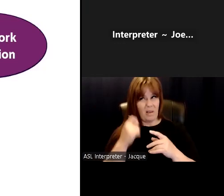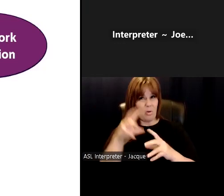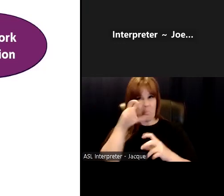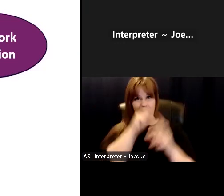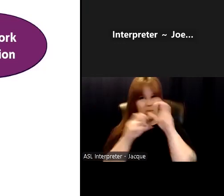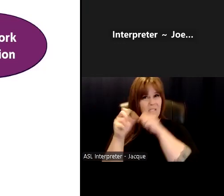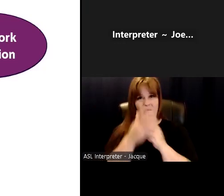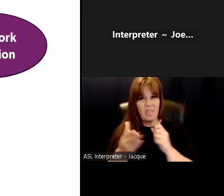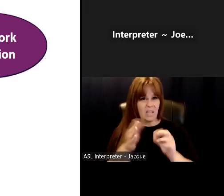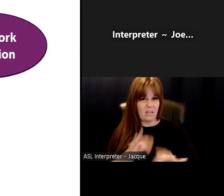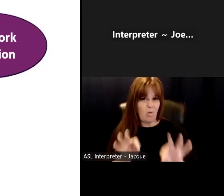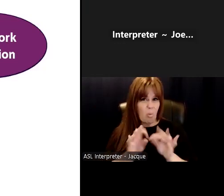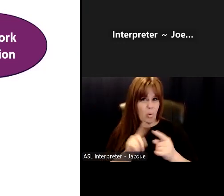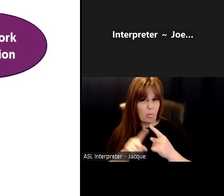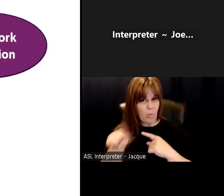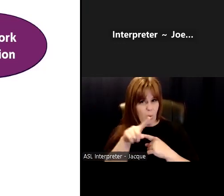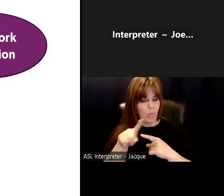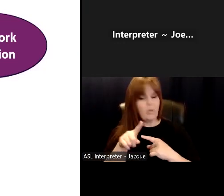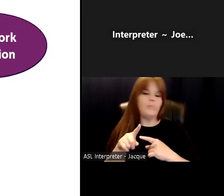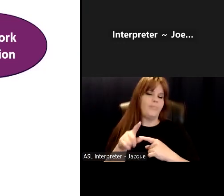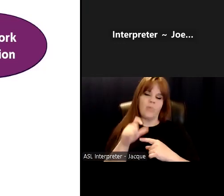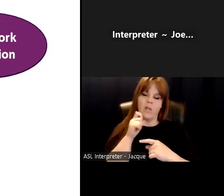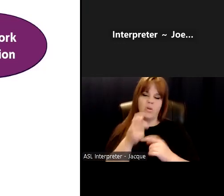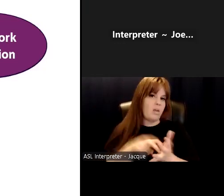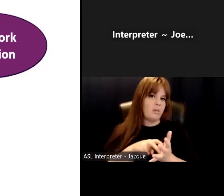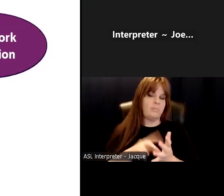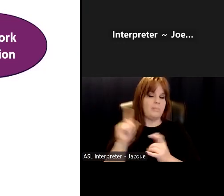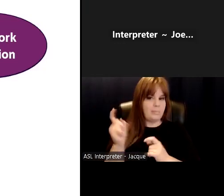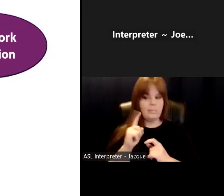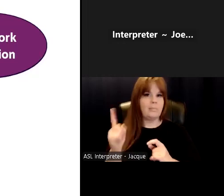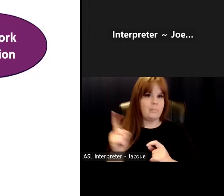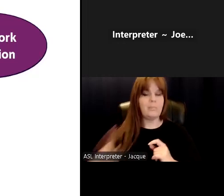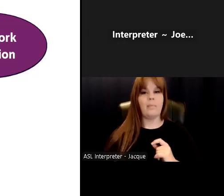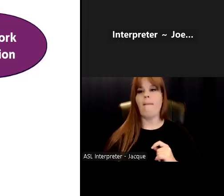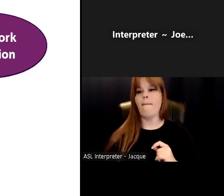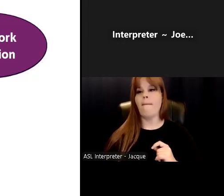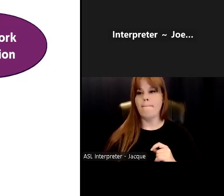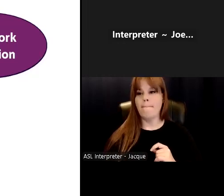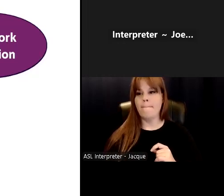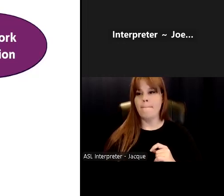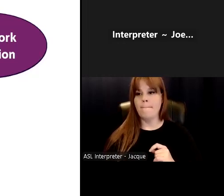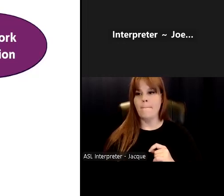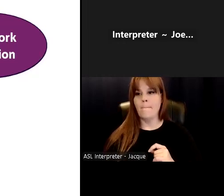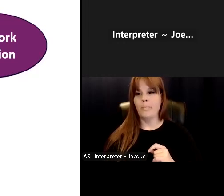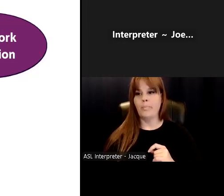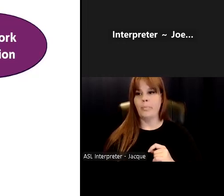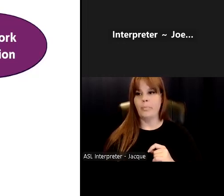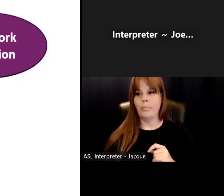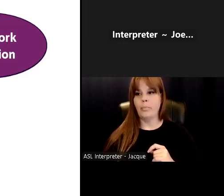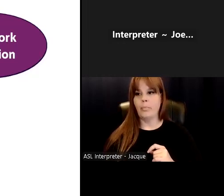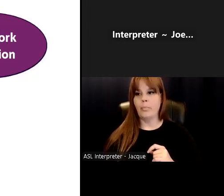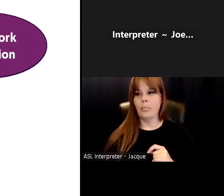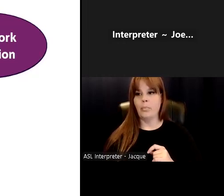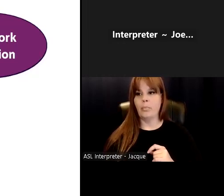you and not getting up and moving around. So this cycle of inactivity can lead people to